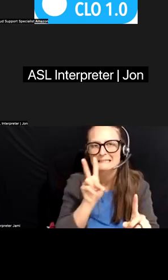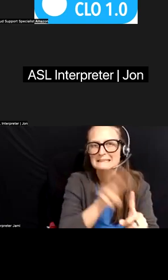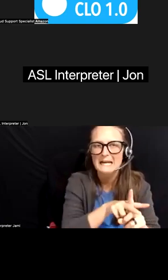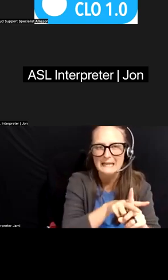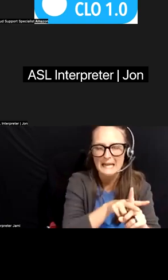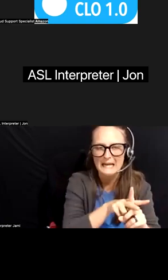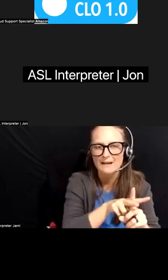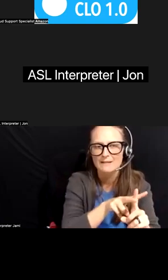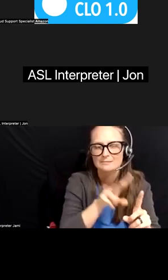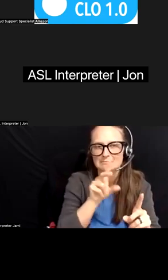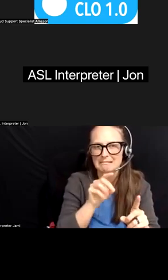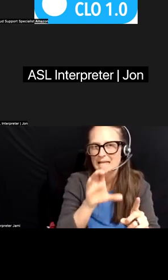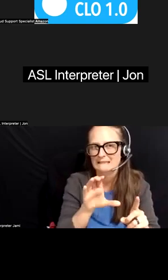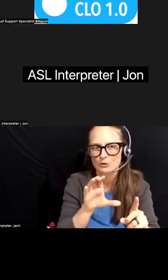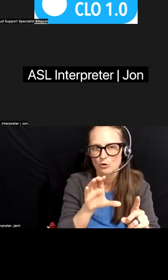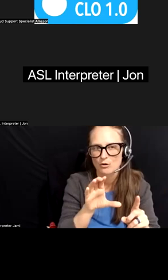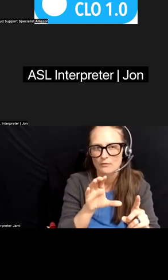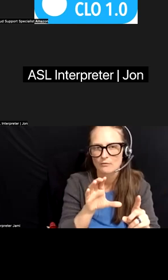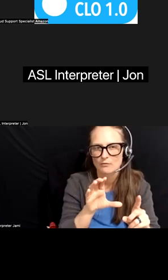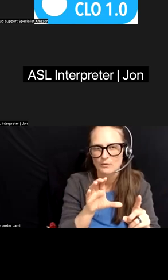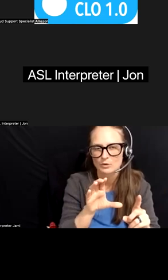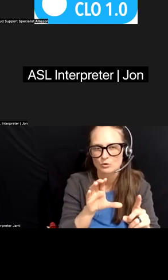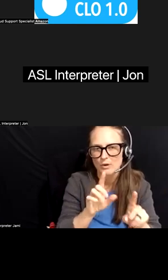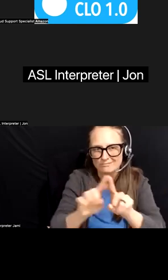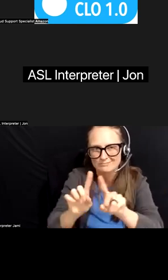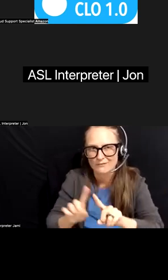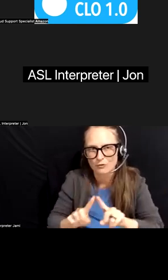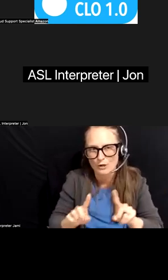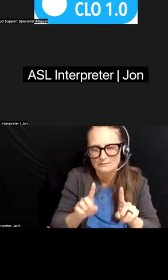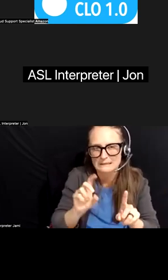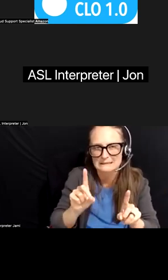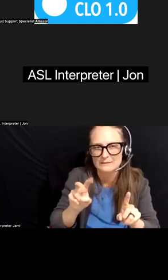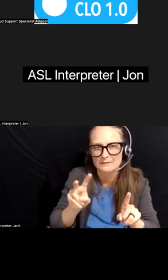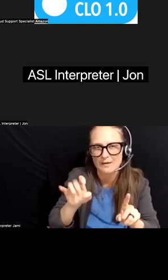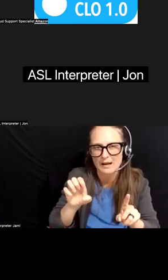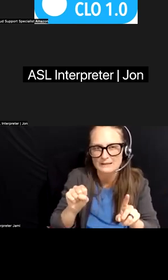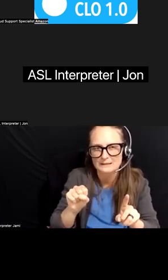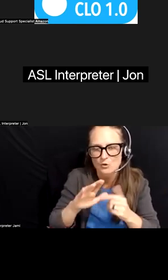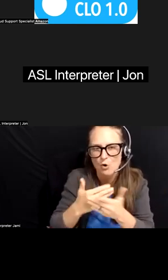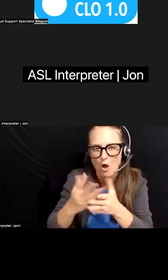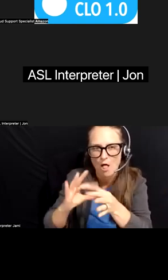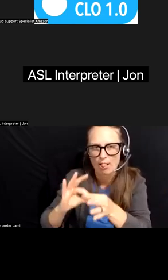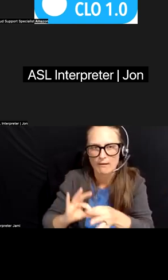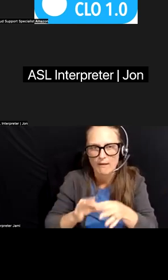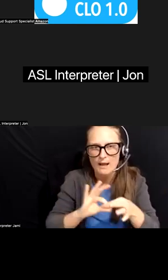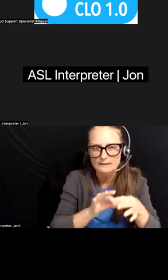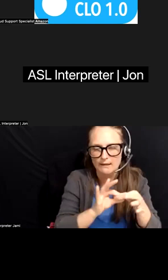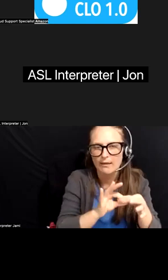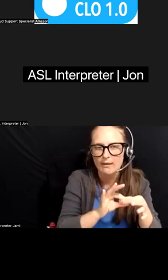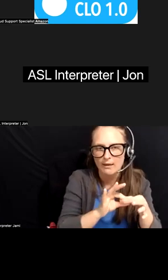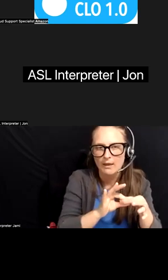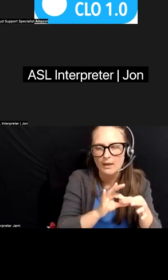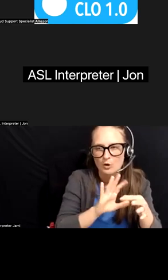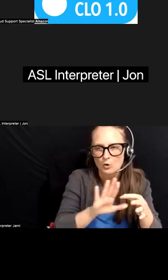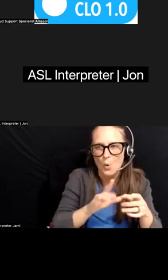data center. You have your series of devices here, and they're all connected, and you're managing your company using